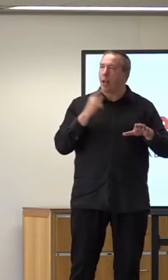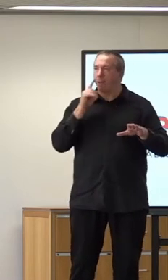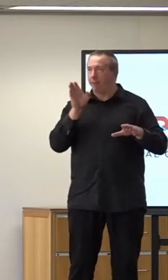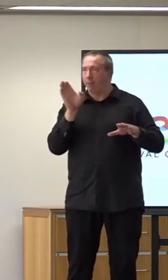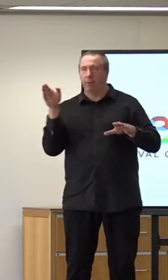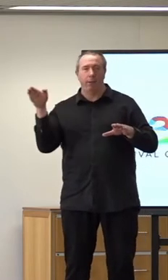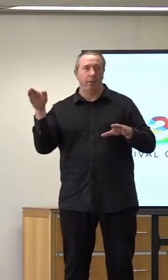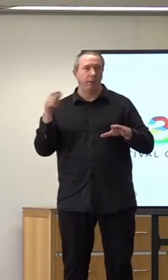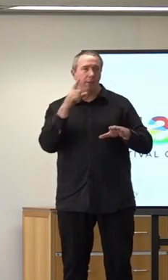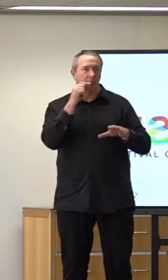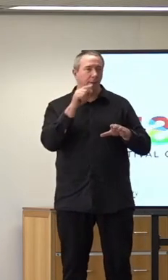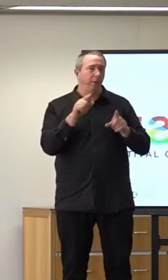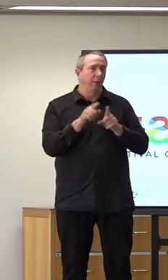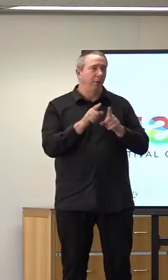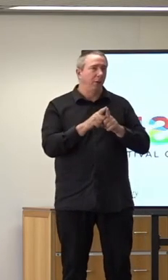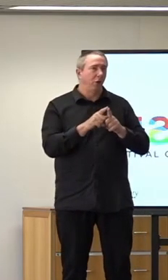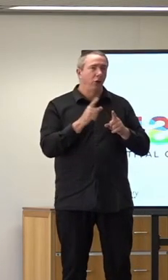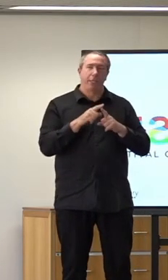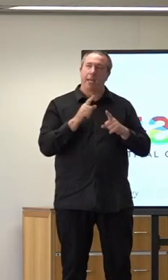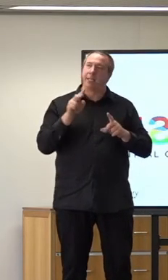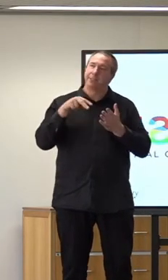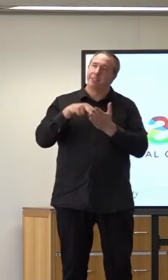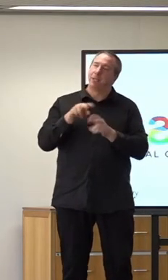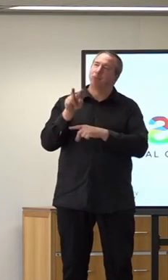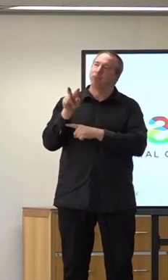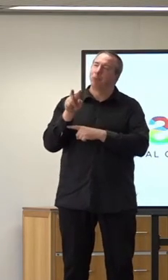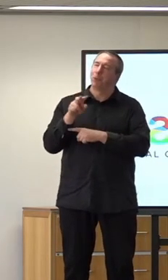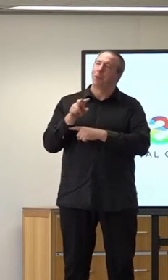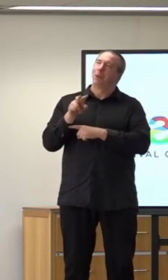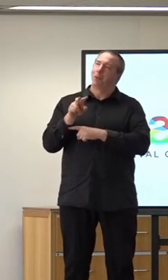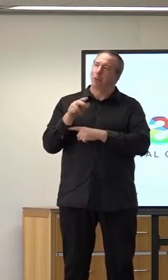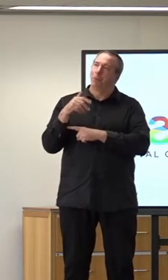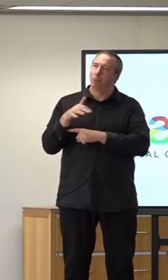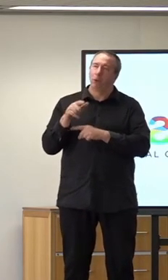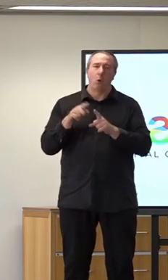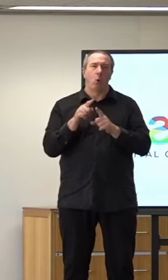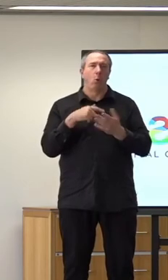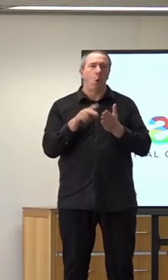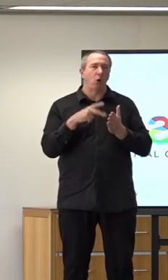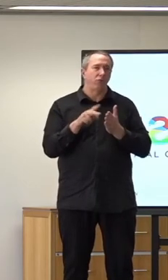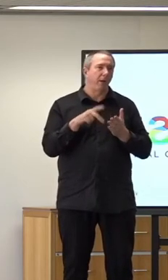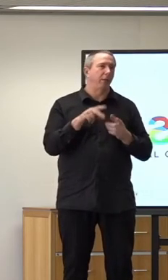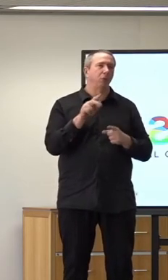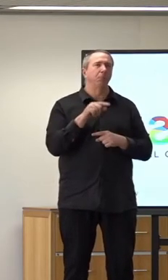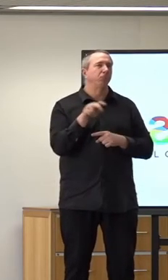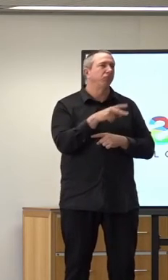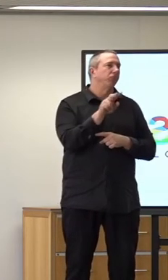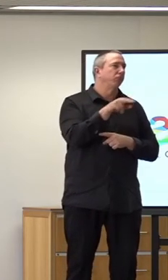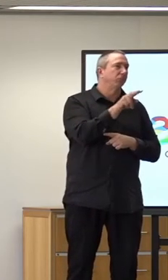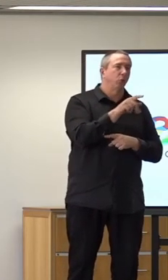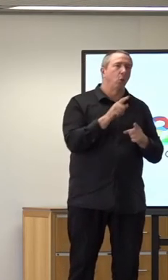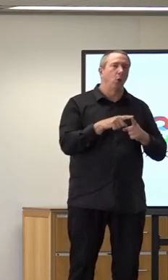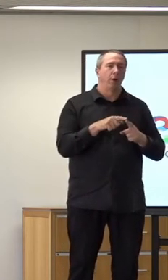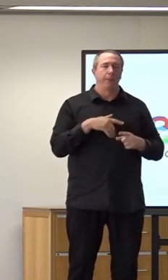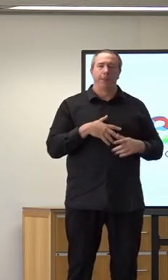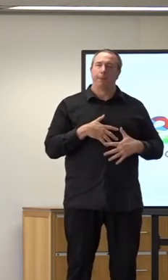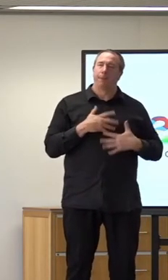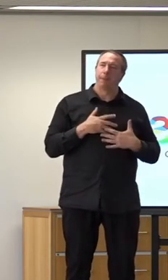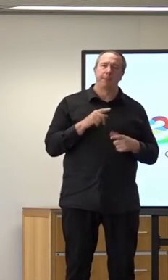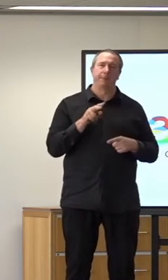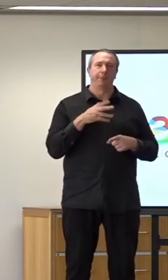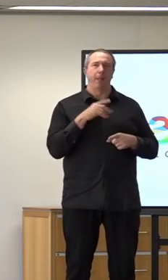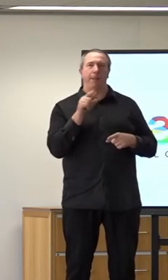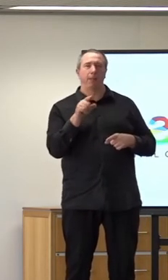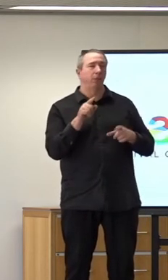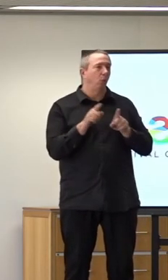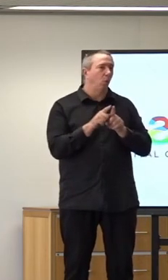can, you know, stand and take deep breaths. You can walk around, you can be upset. You can sit down, and always,